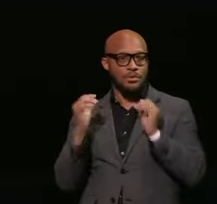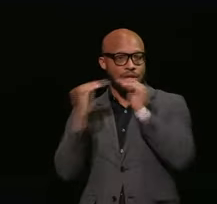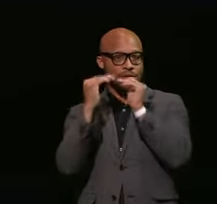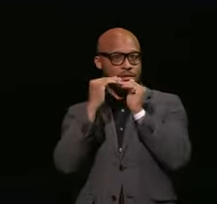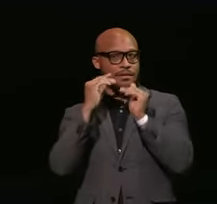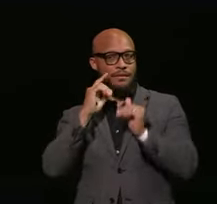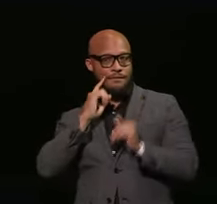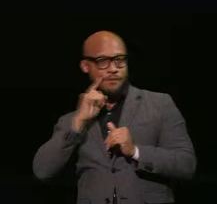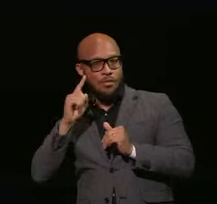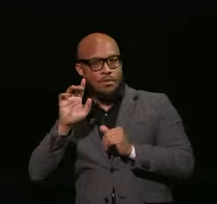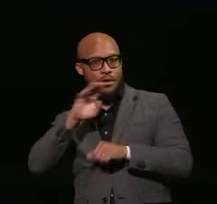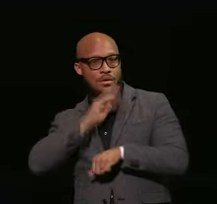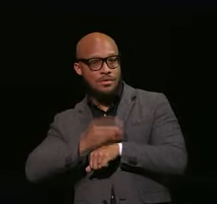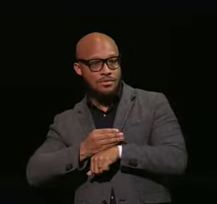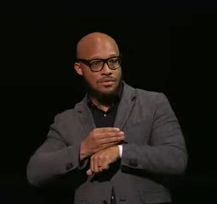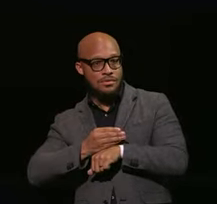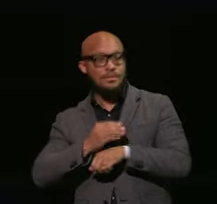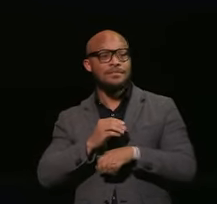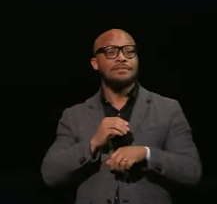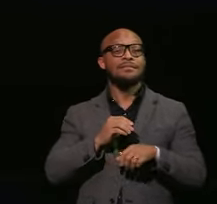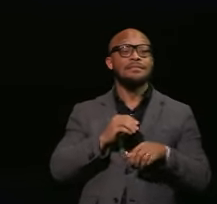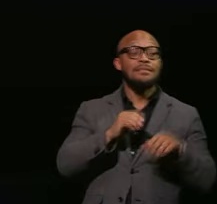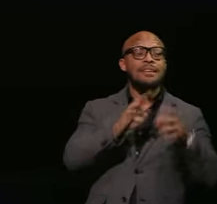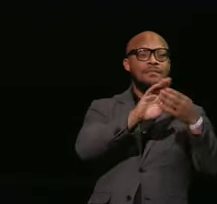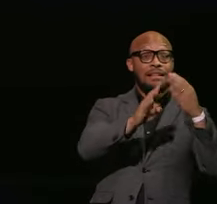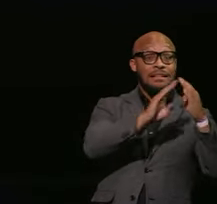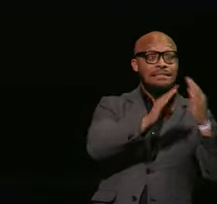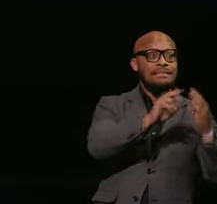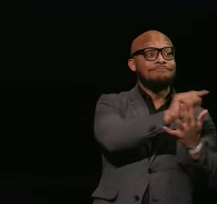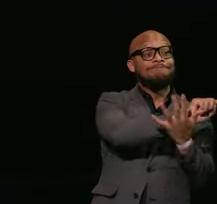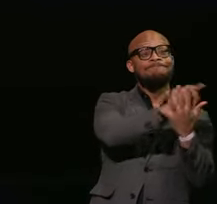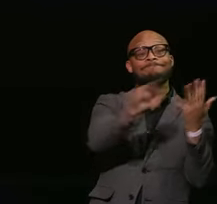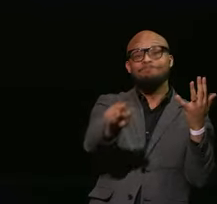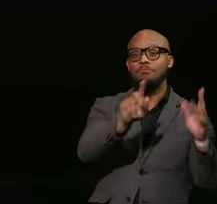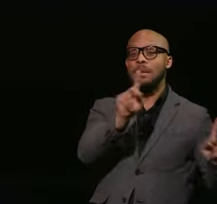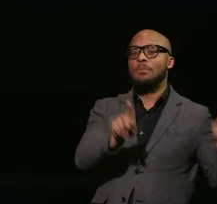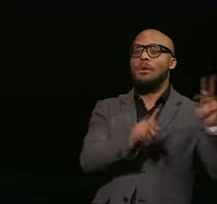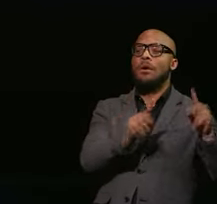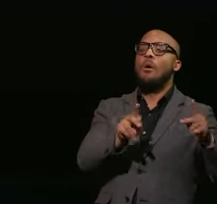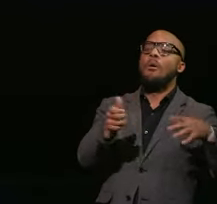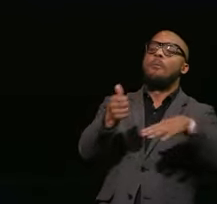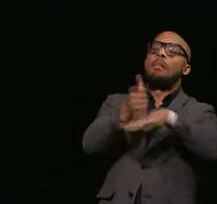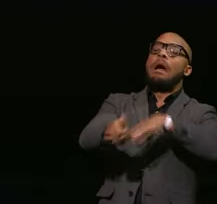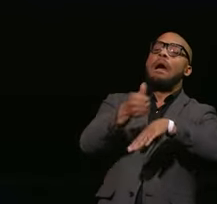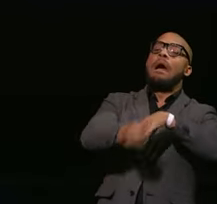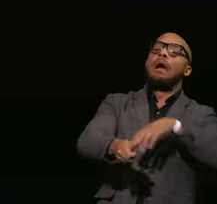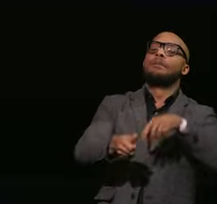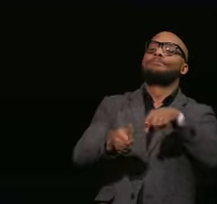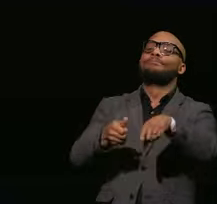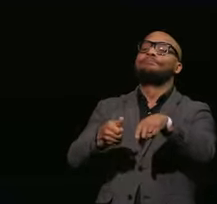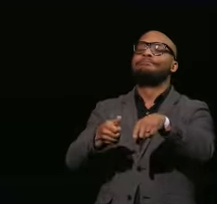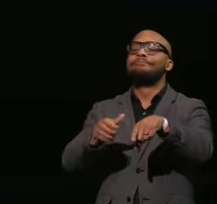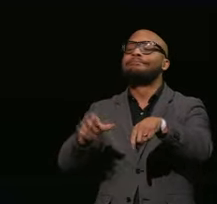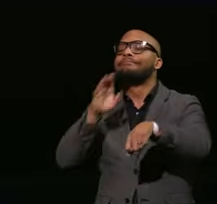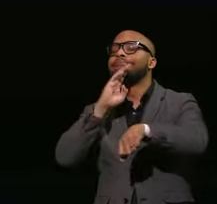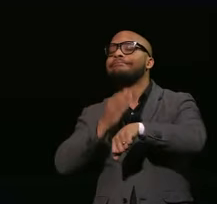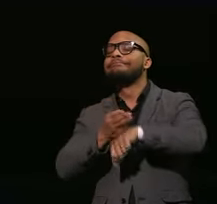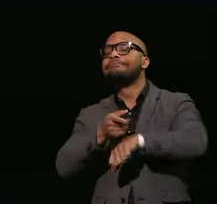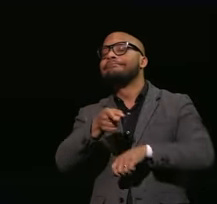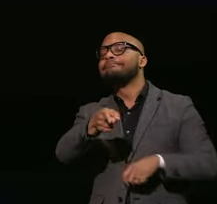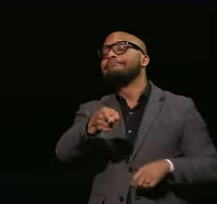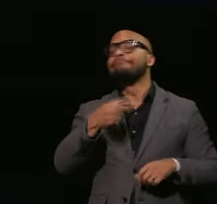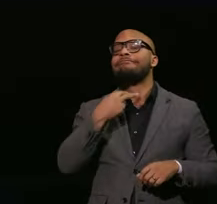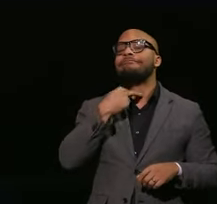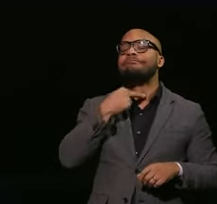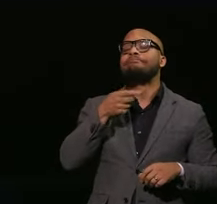are assigning blame to the victim of the sexual assault, and one who says that she should be married to